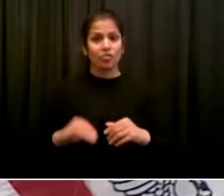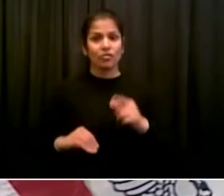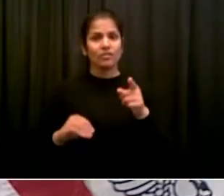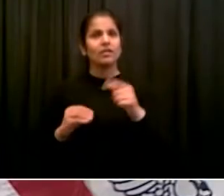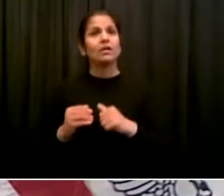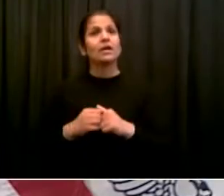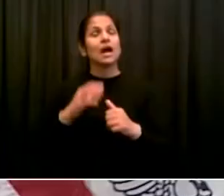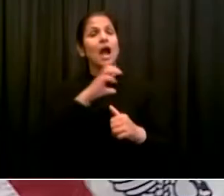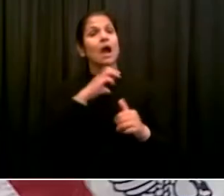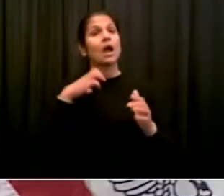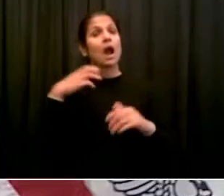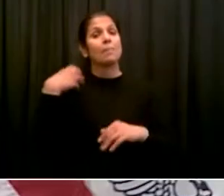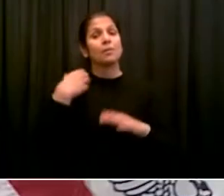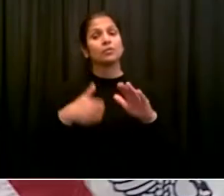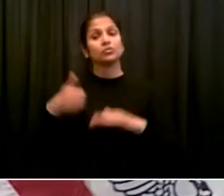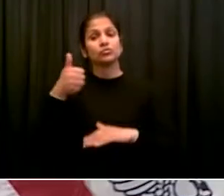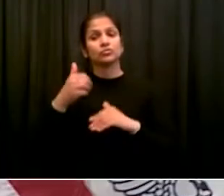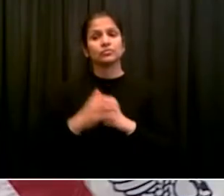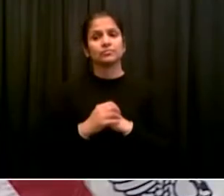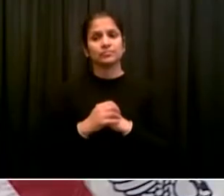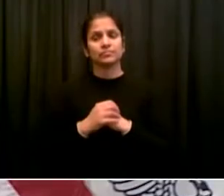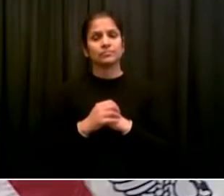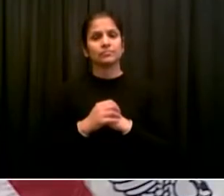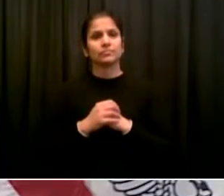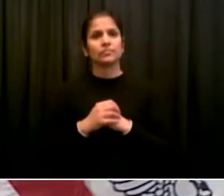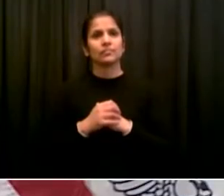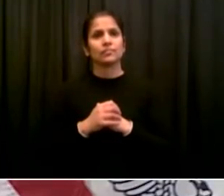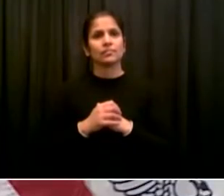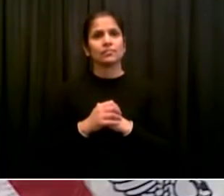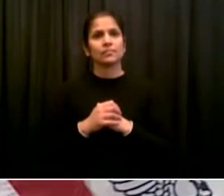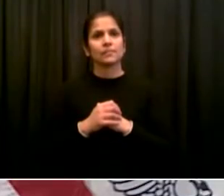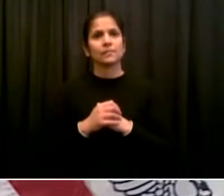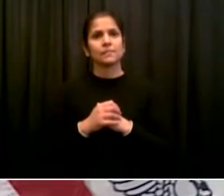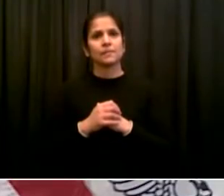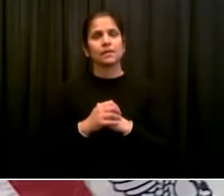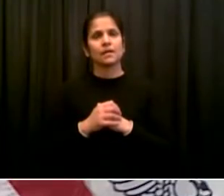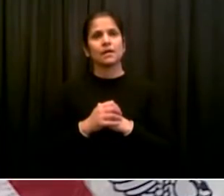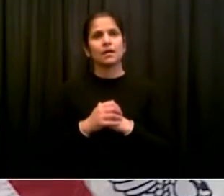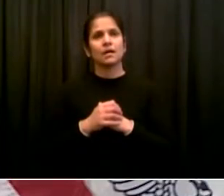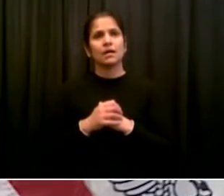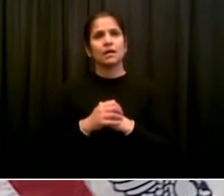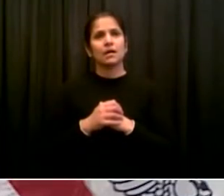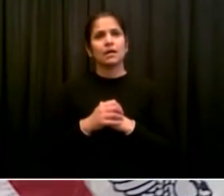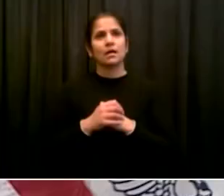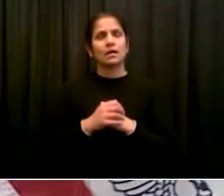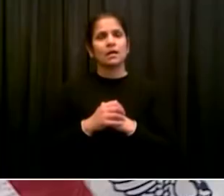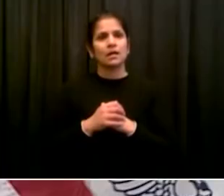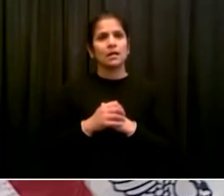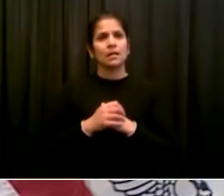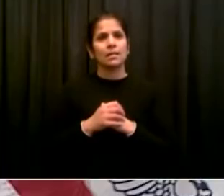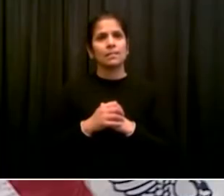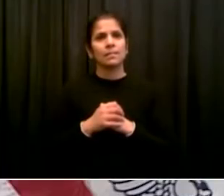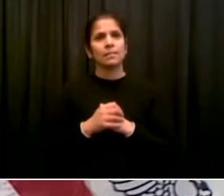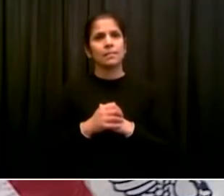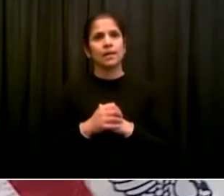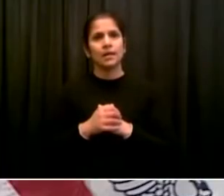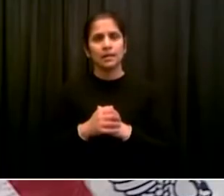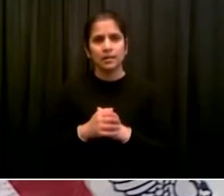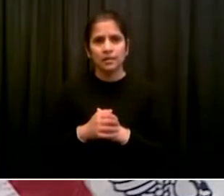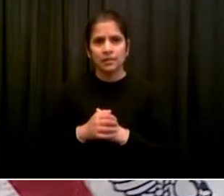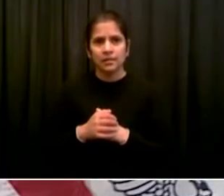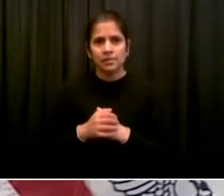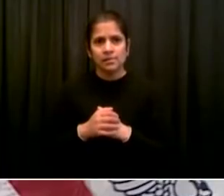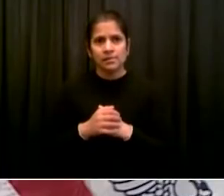residency requirements or lack thereof for the NYPD. What precludes the city from requiring that all new hires be New York City residents now?